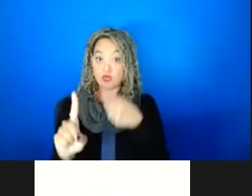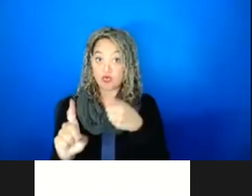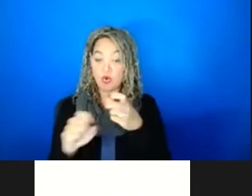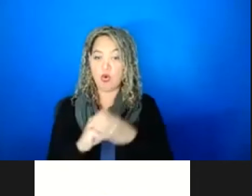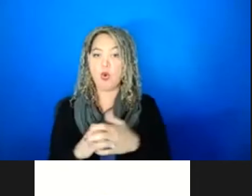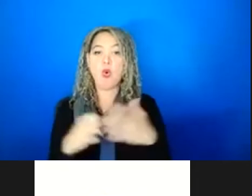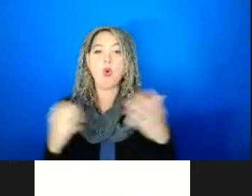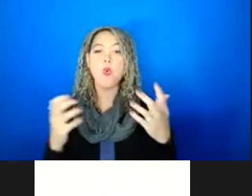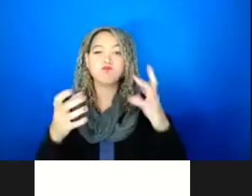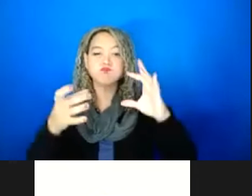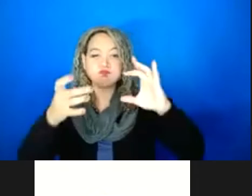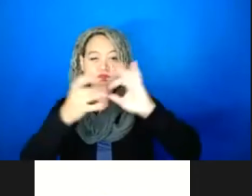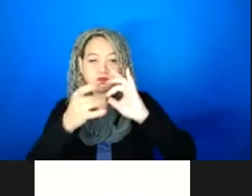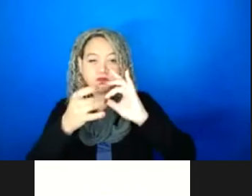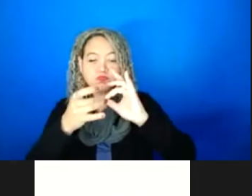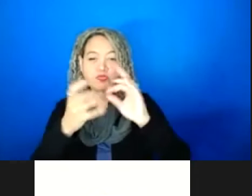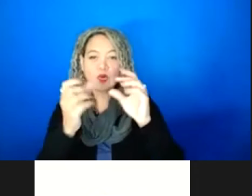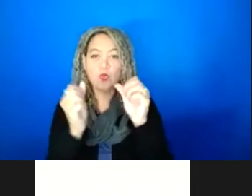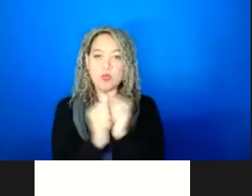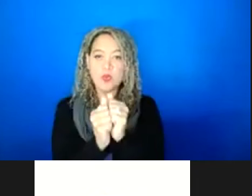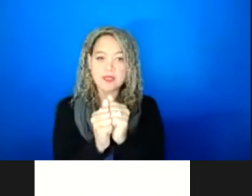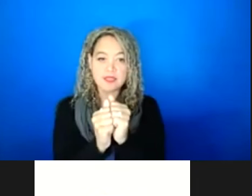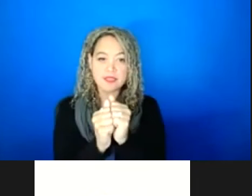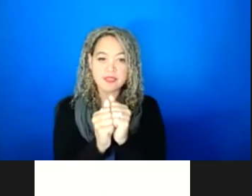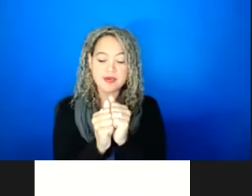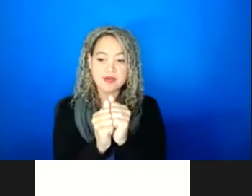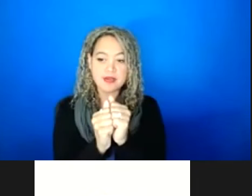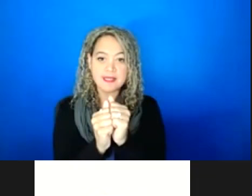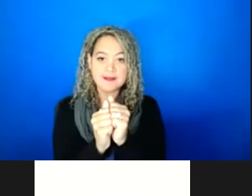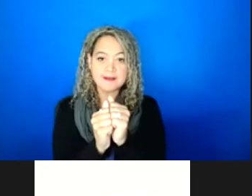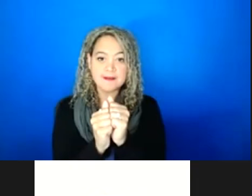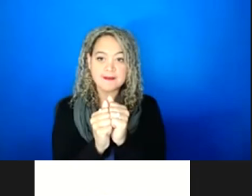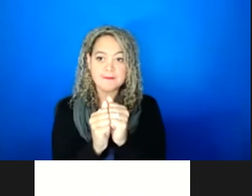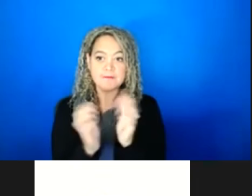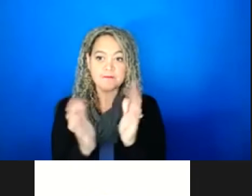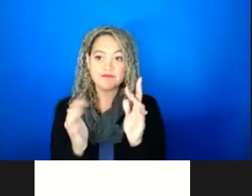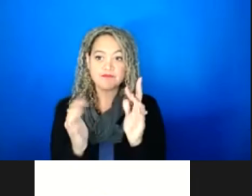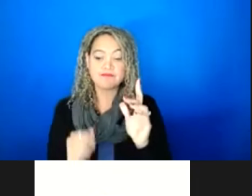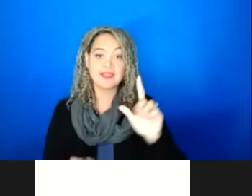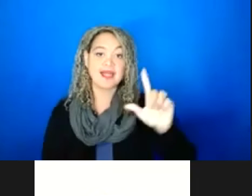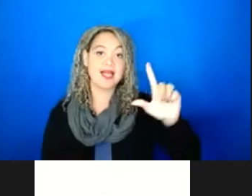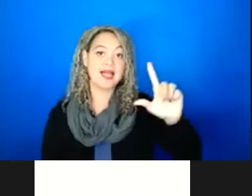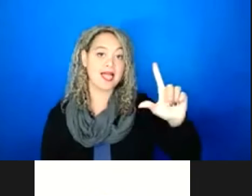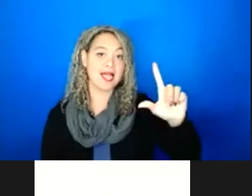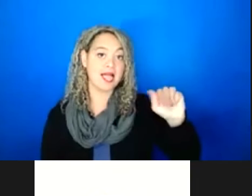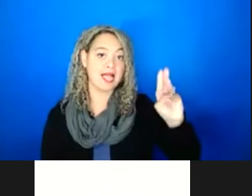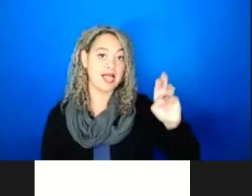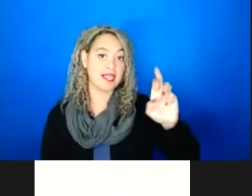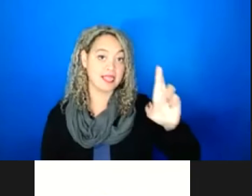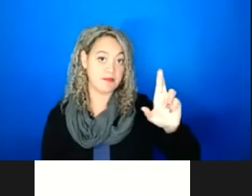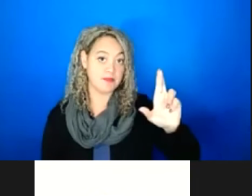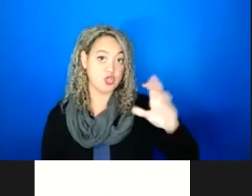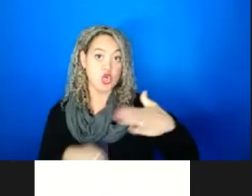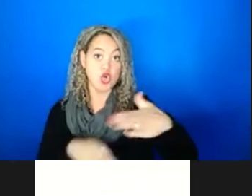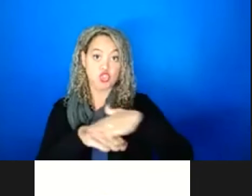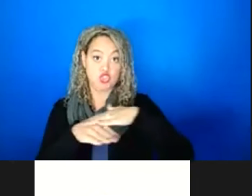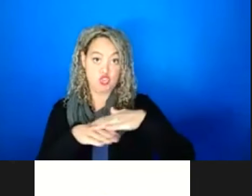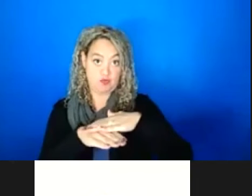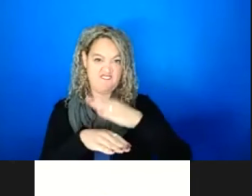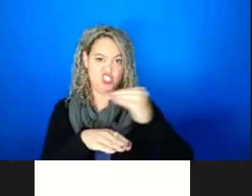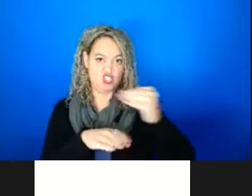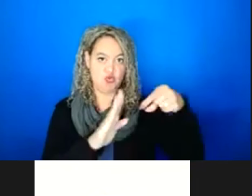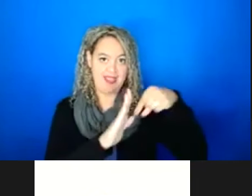the connectivity between, not only between a laminar, superficial and deep, but